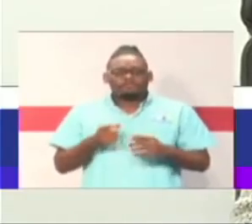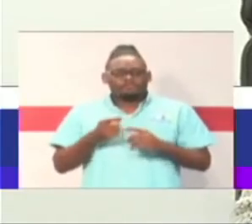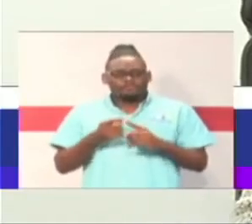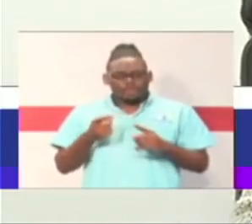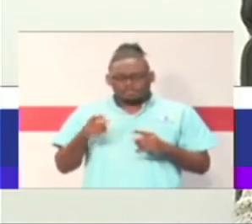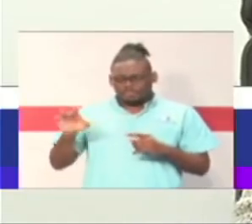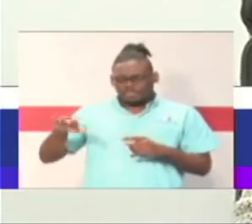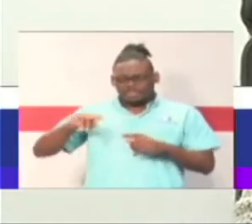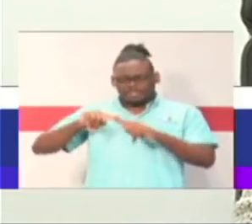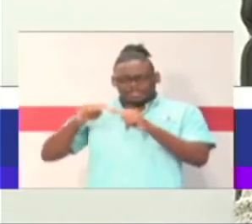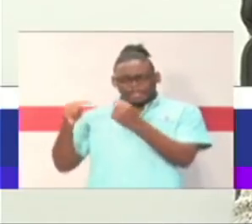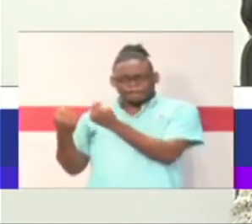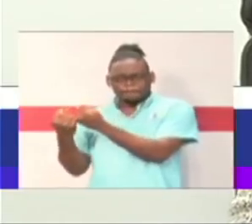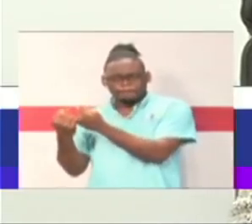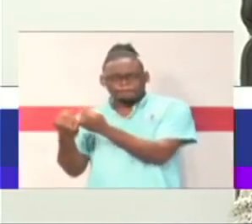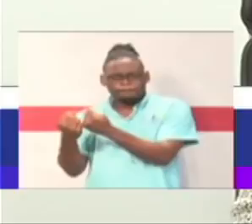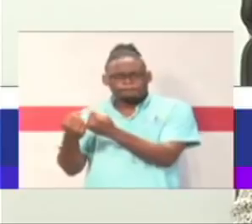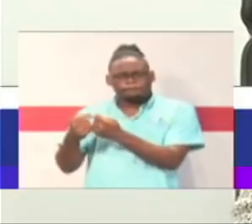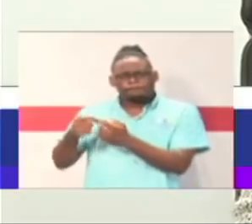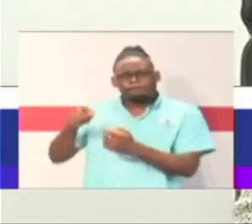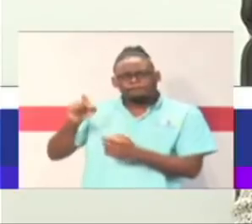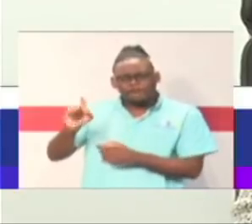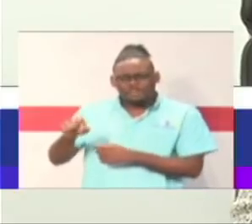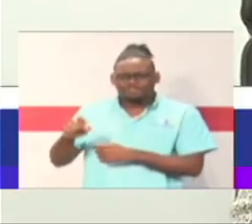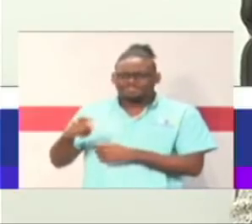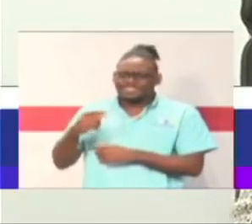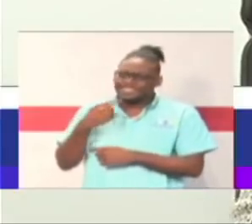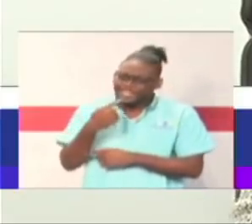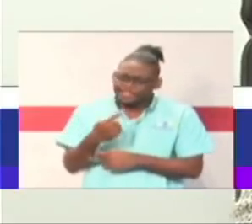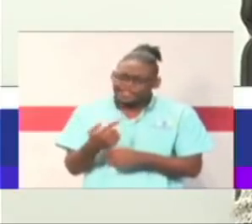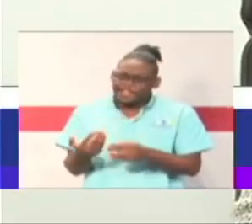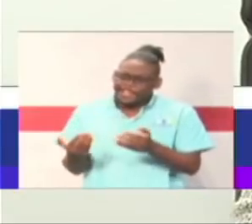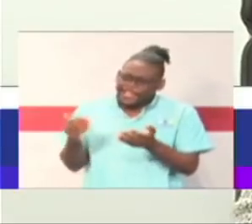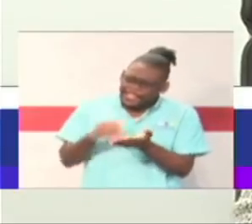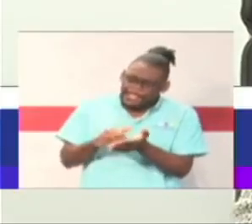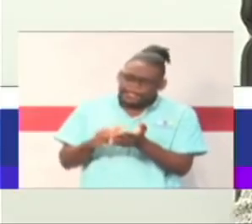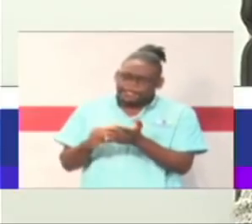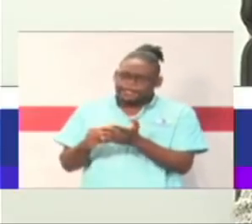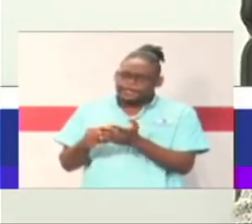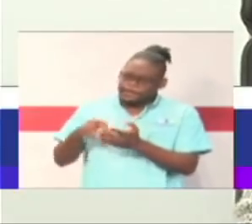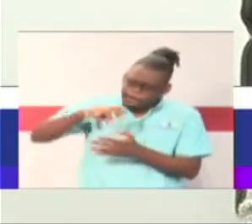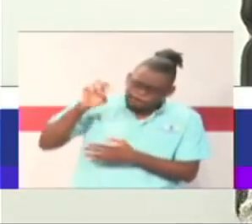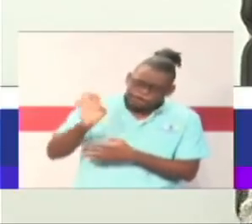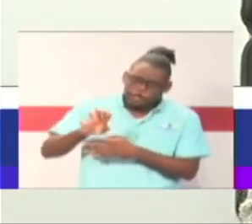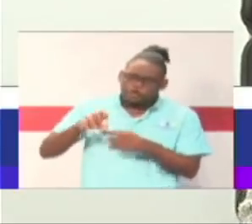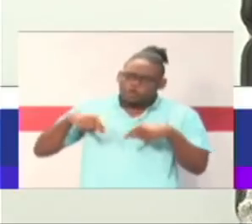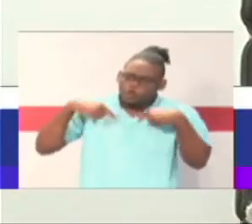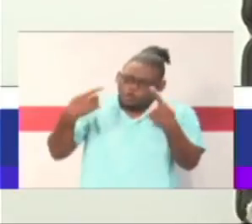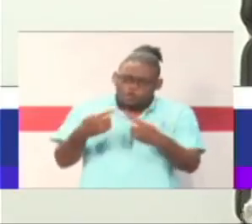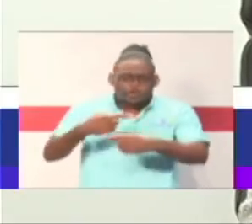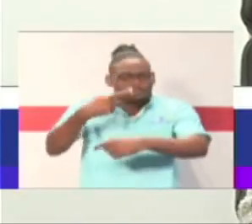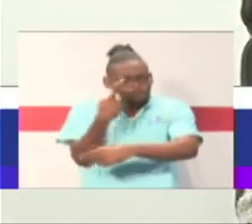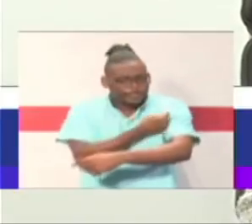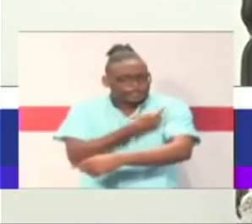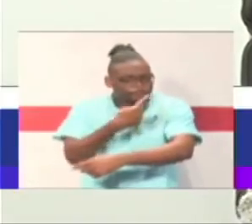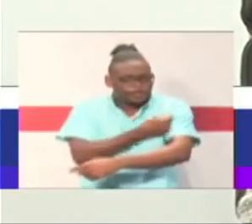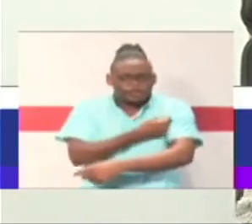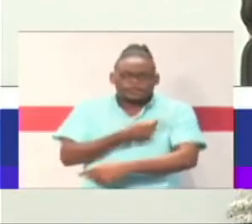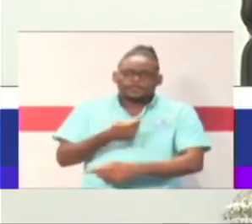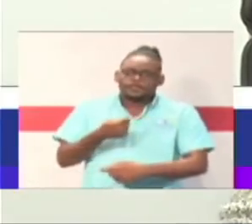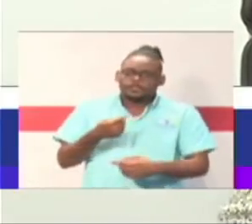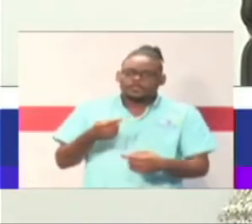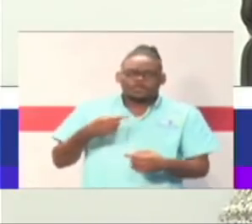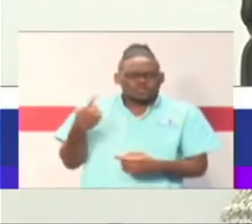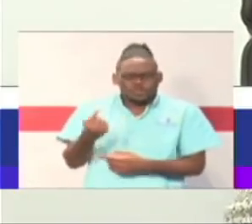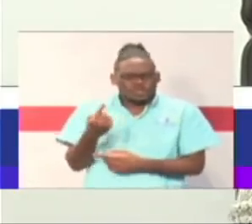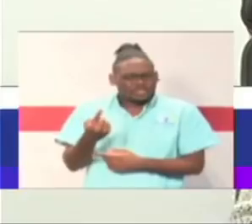for vaccination. It is the only way and the only proven way for us to really reduce the number of persons that are accessing in our